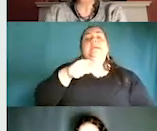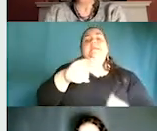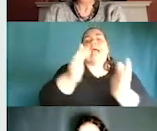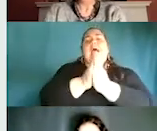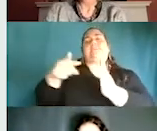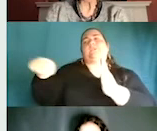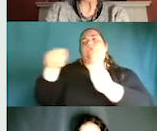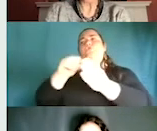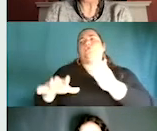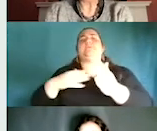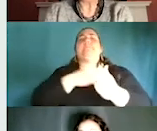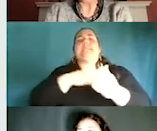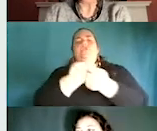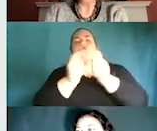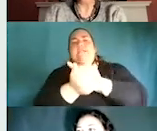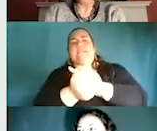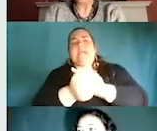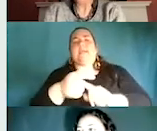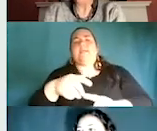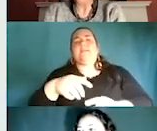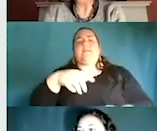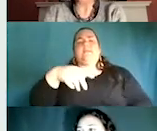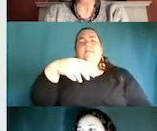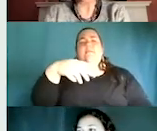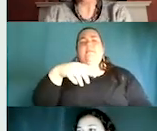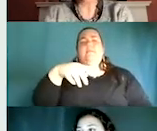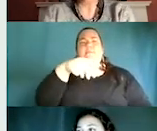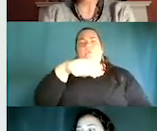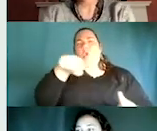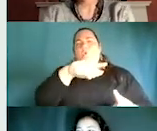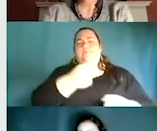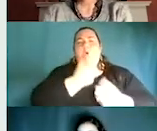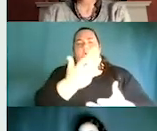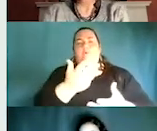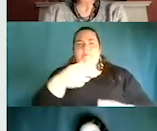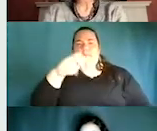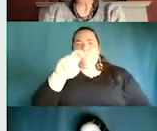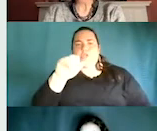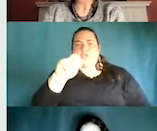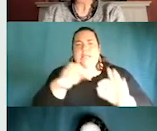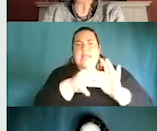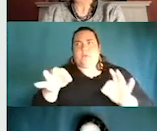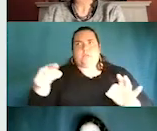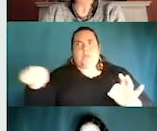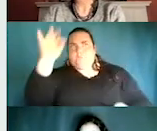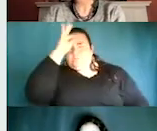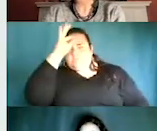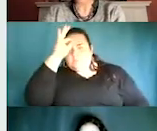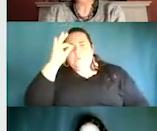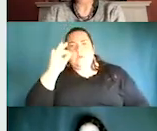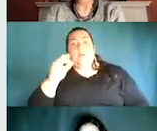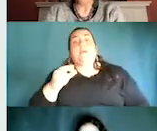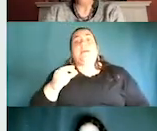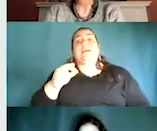even if they had no knowledge of the language, with the help of some defined words. The student noted that the results weren't